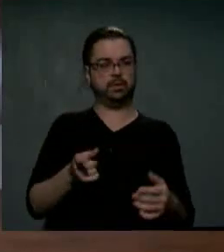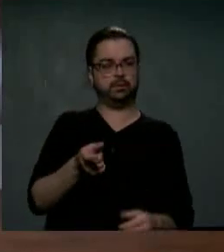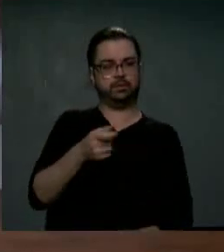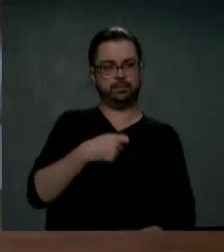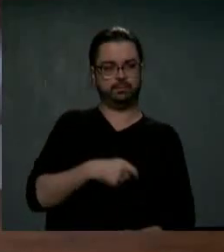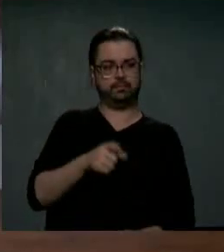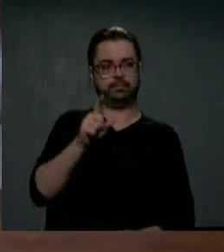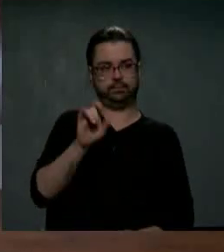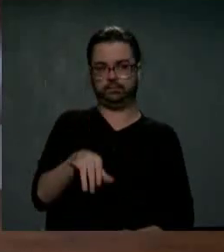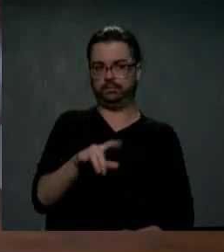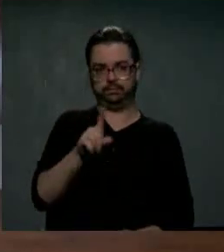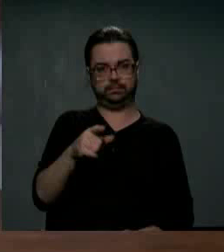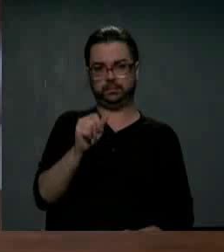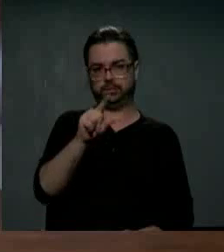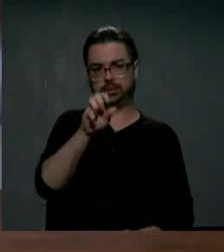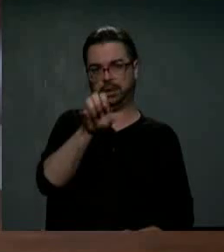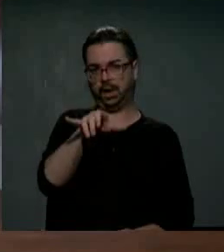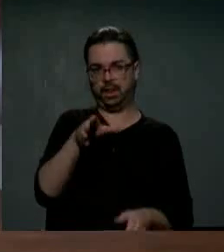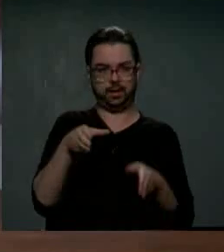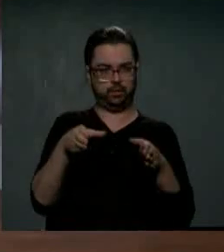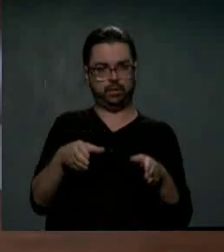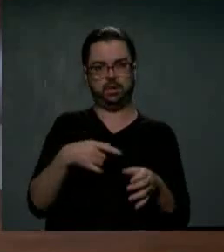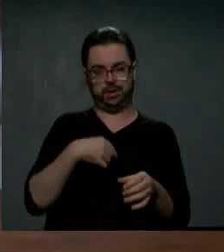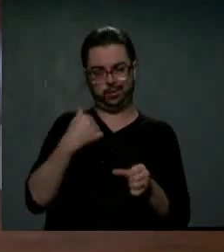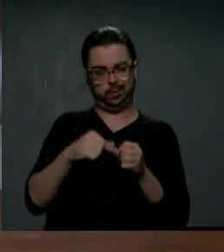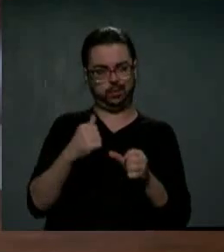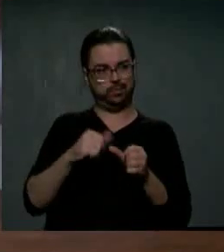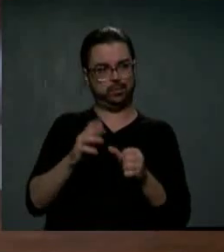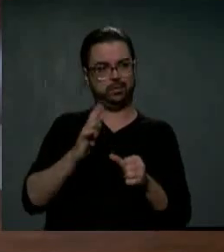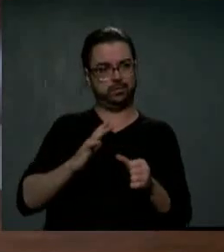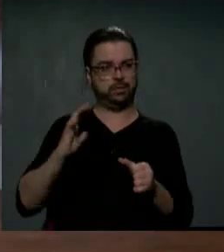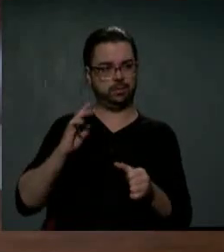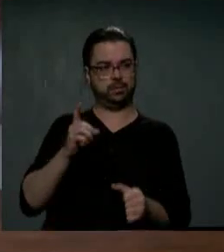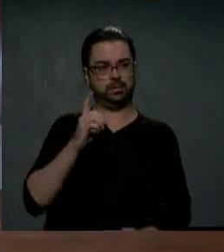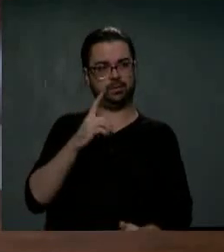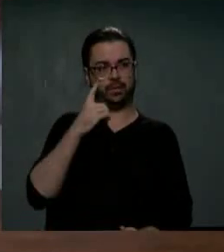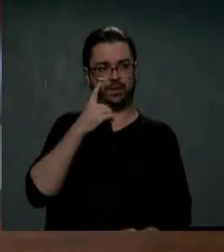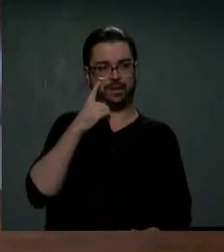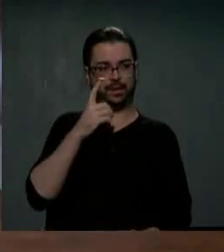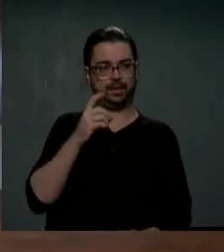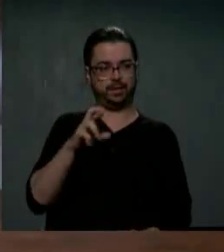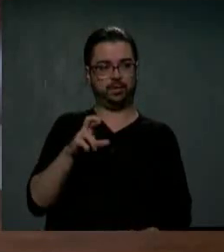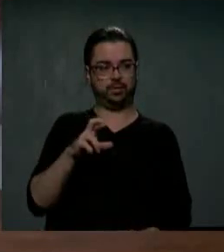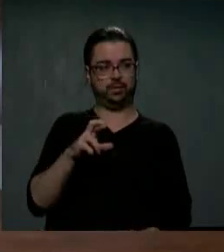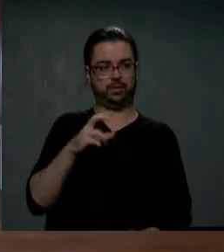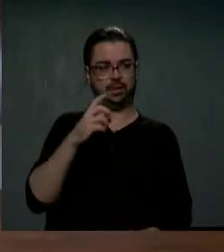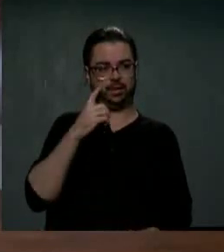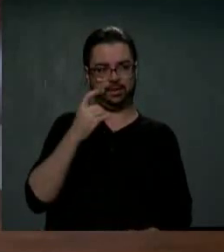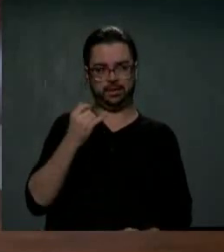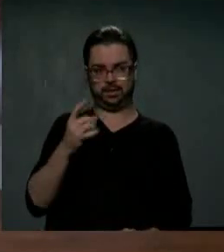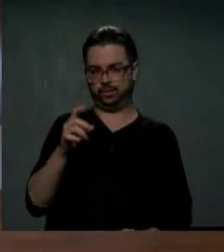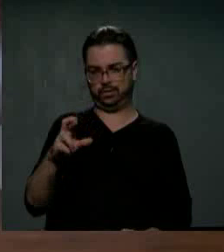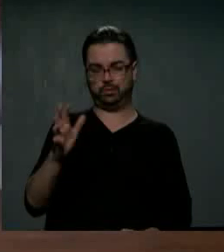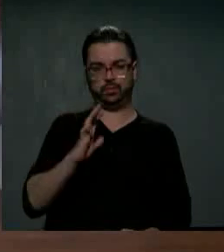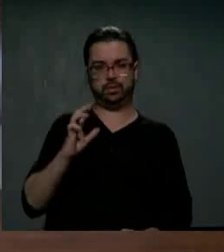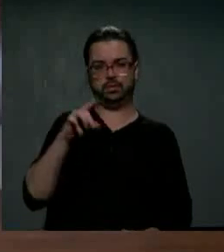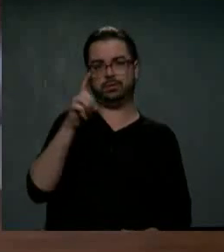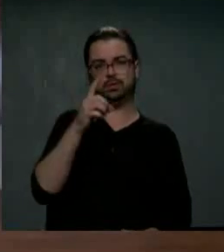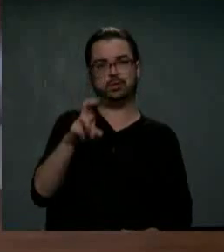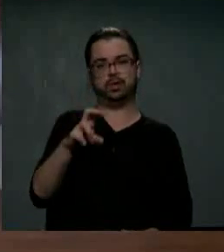I mean, that's just an alleyway. I remember when the eye doctor, I think it's an eye doctor now, Dr. Black